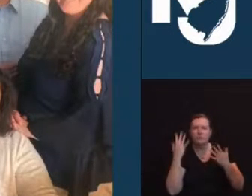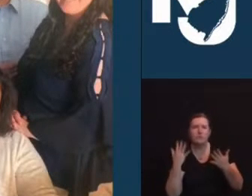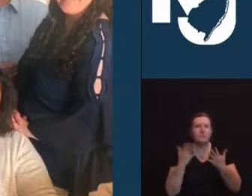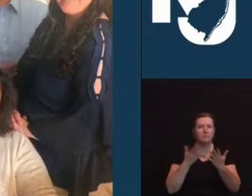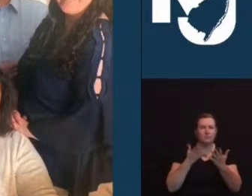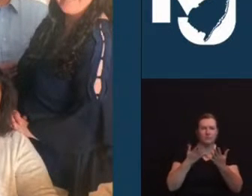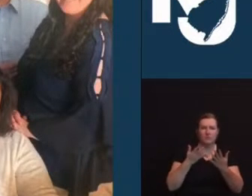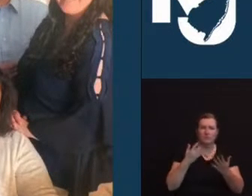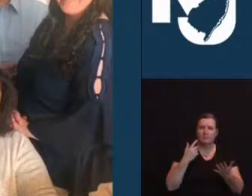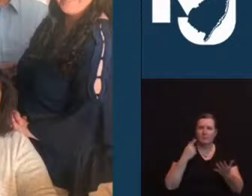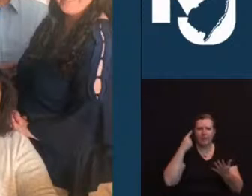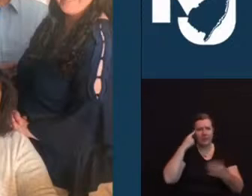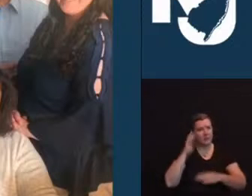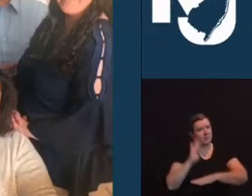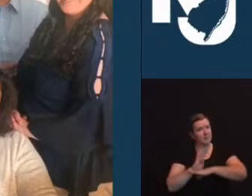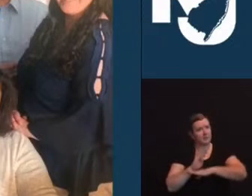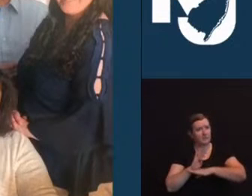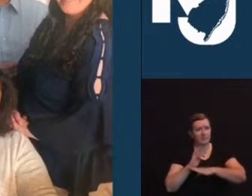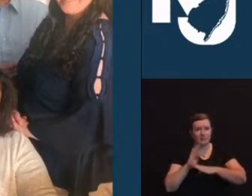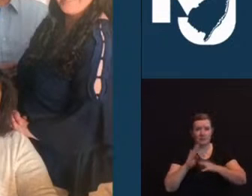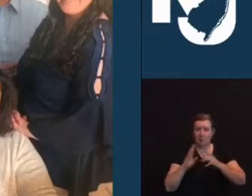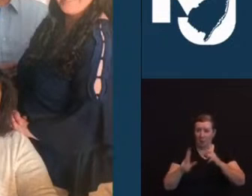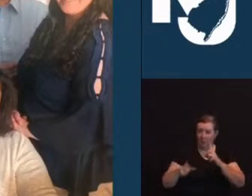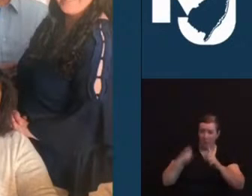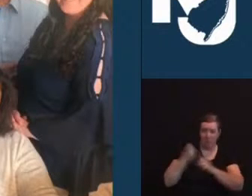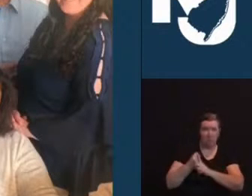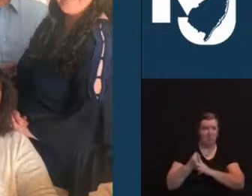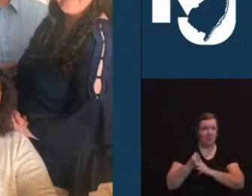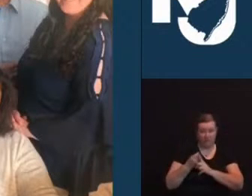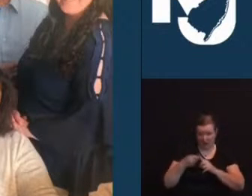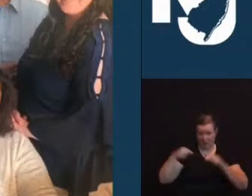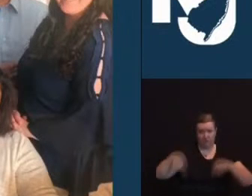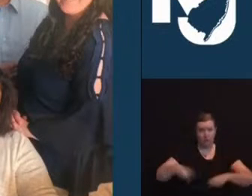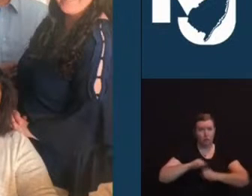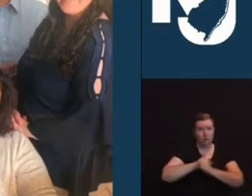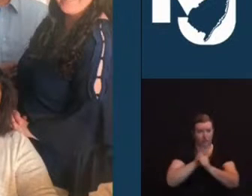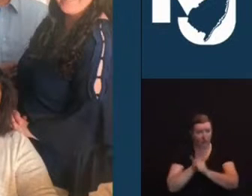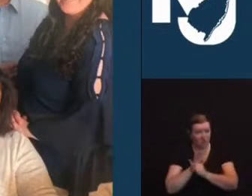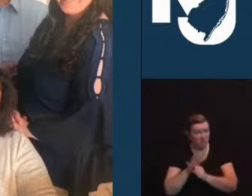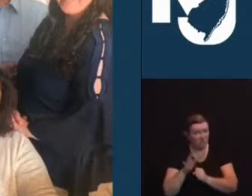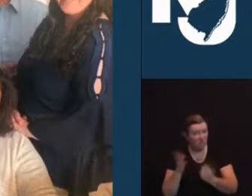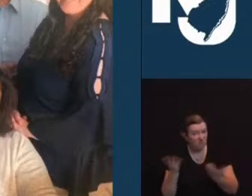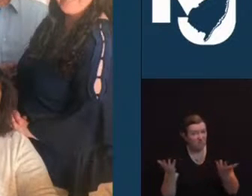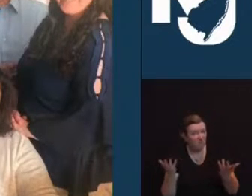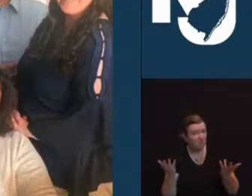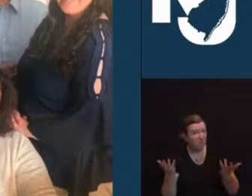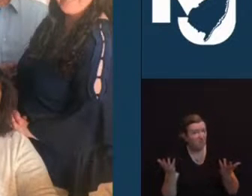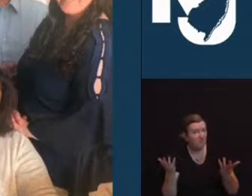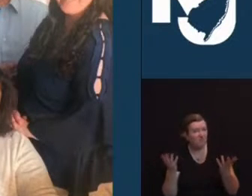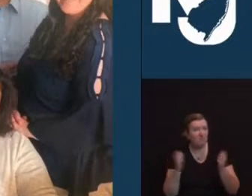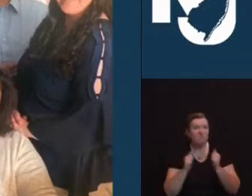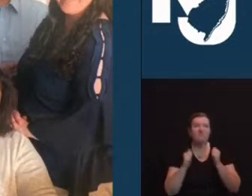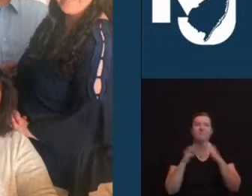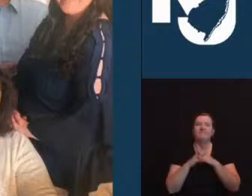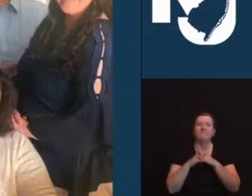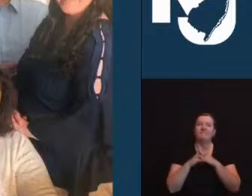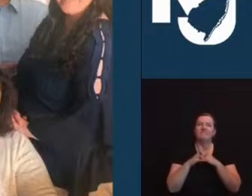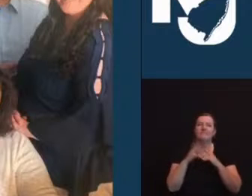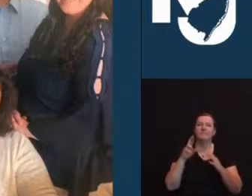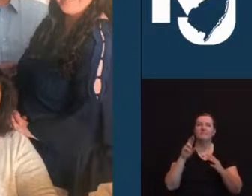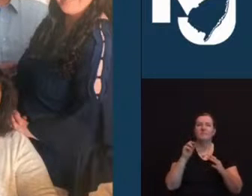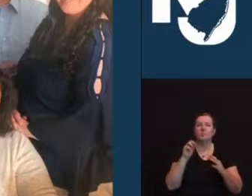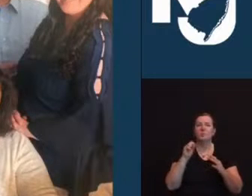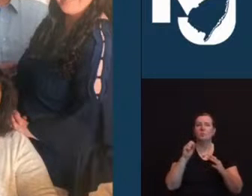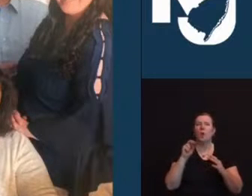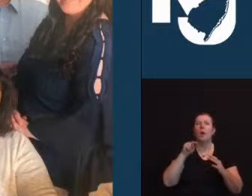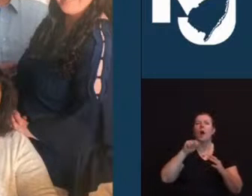premise, could have been more crushed by this virus? Founded by Rosanna Morlando and her husband Pat, that's Rosanna sitting and Pat on the